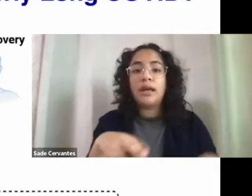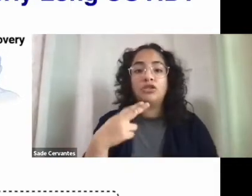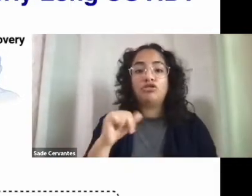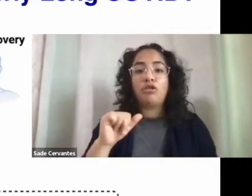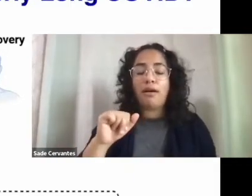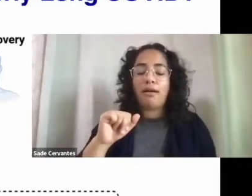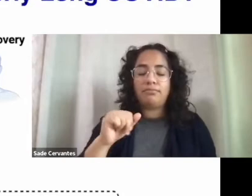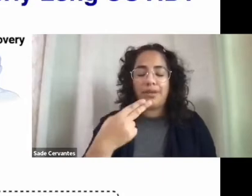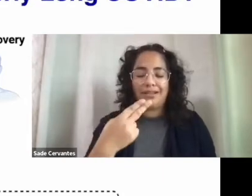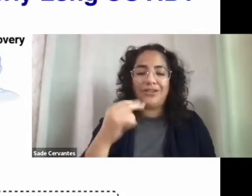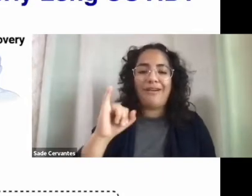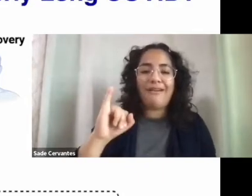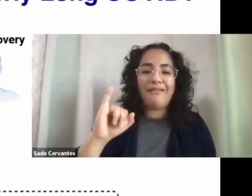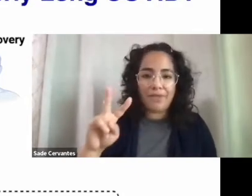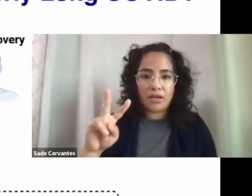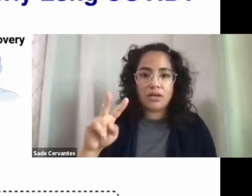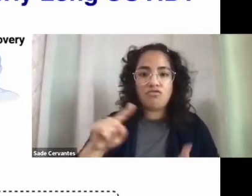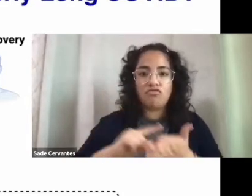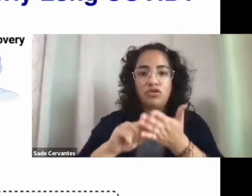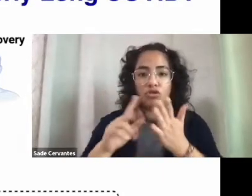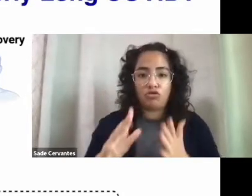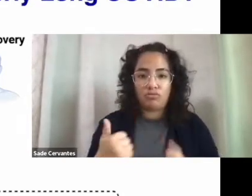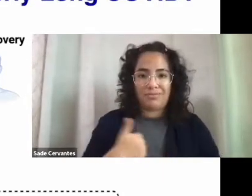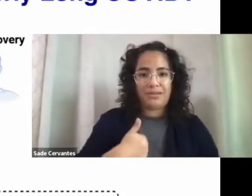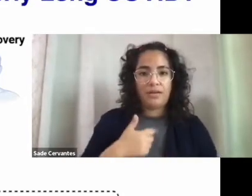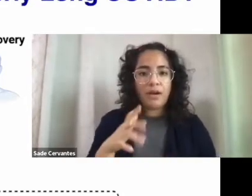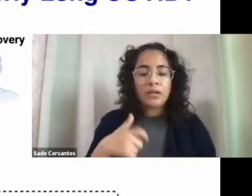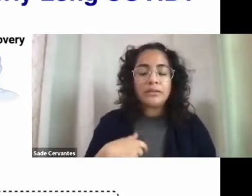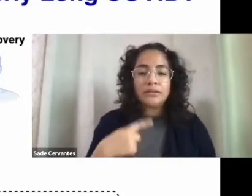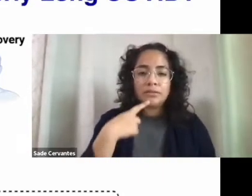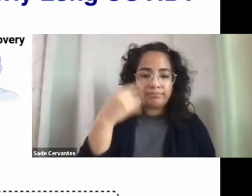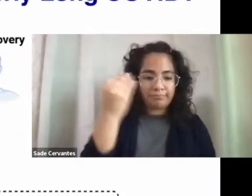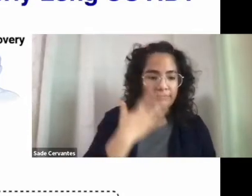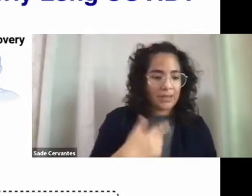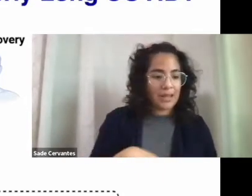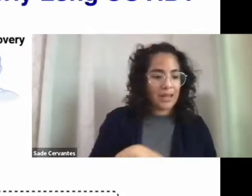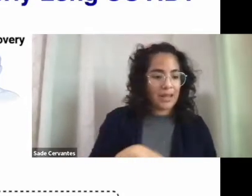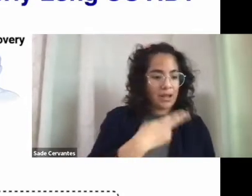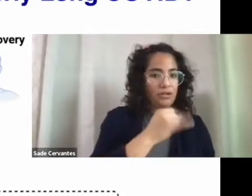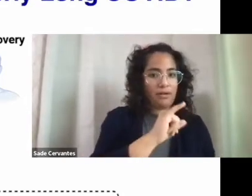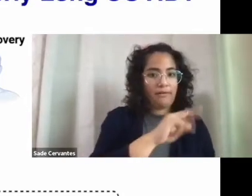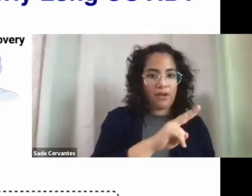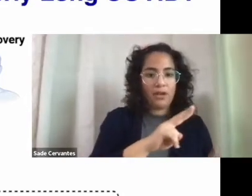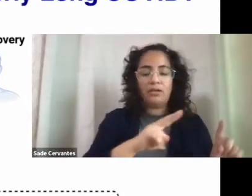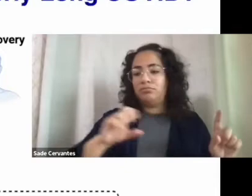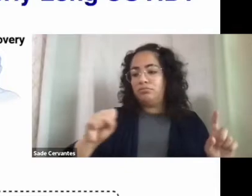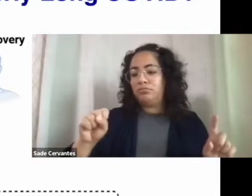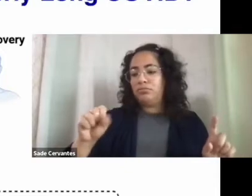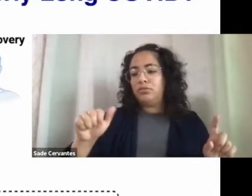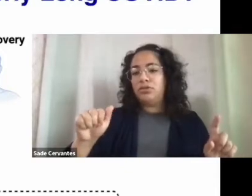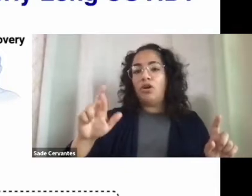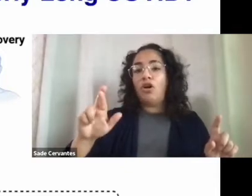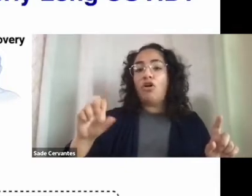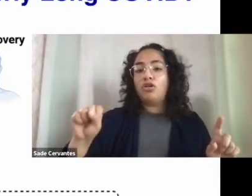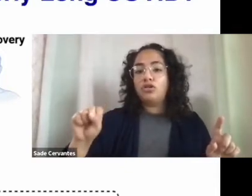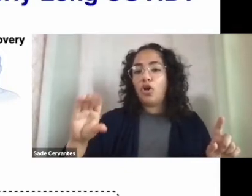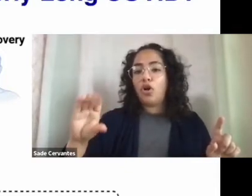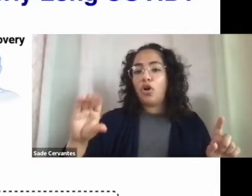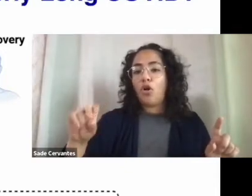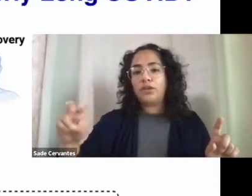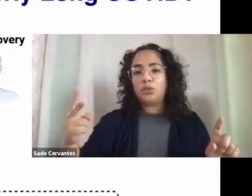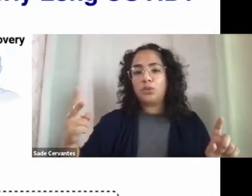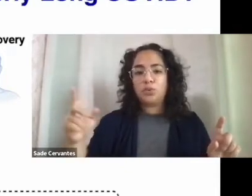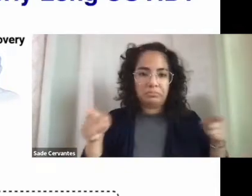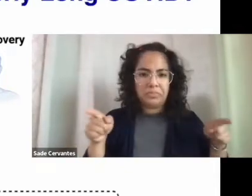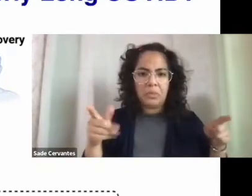and researcher, people would ask me, what is the difference between HIV and SARS-CoV-2? And I would say to them that the